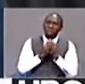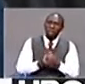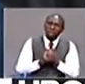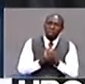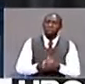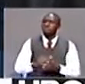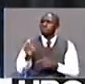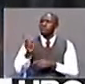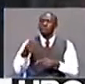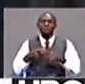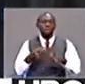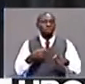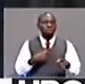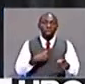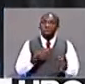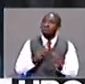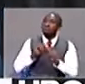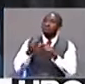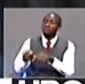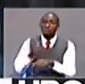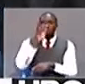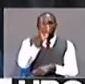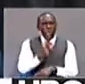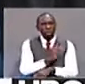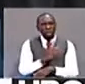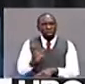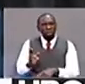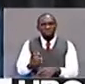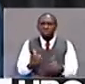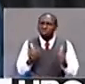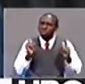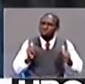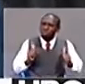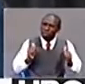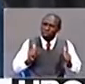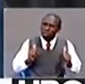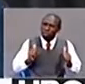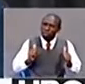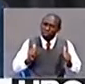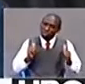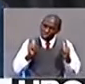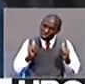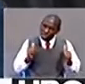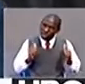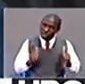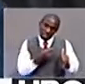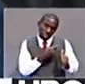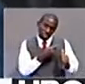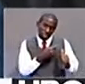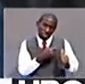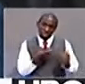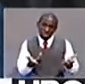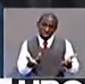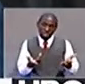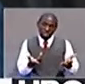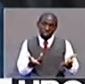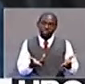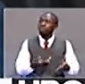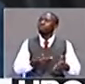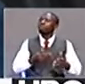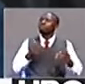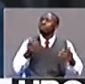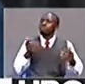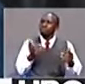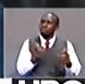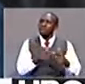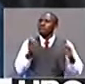for a tour. This one was painful, but well knowing the acts and behaviors of